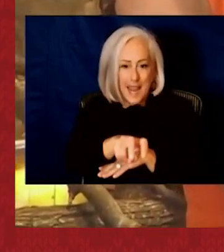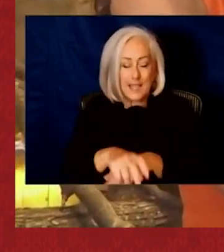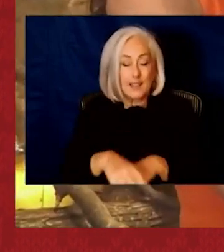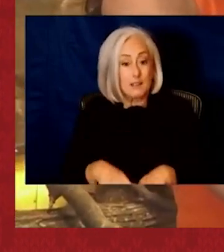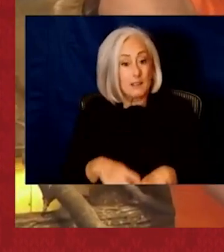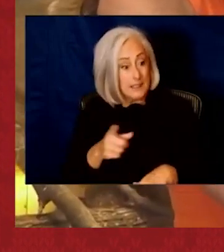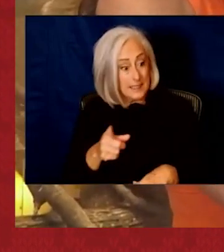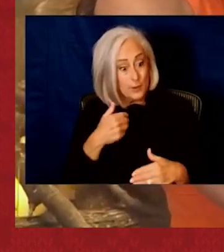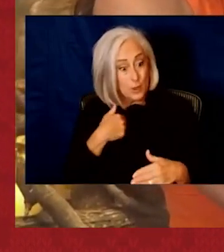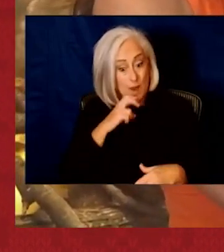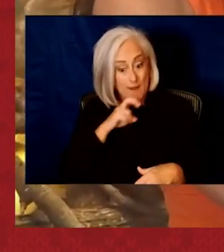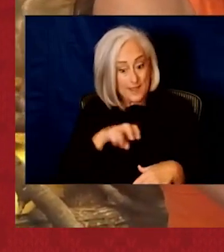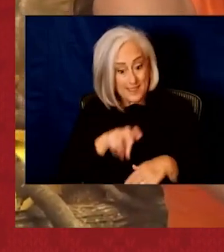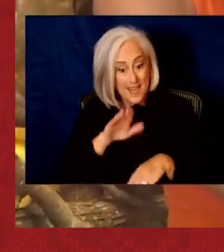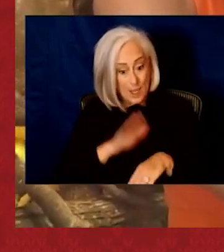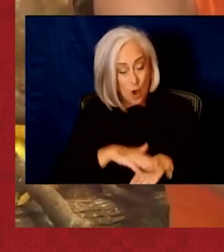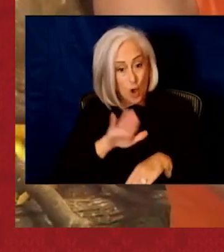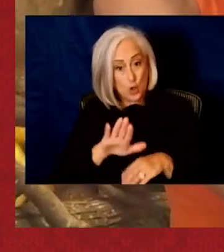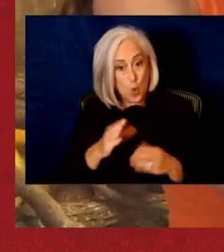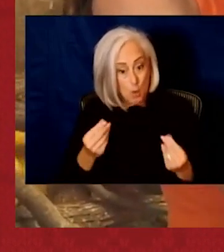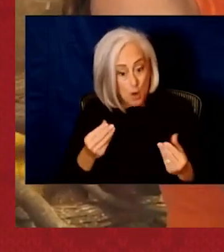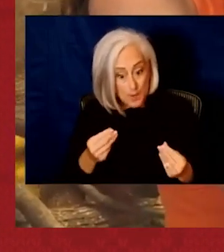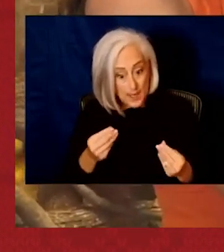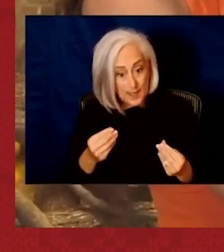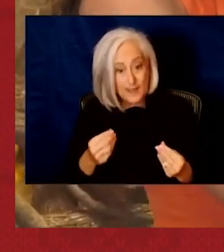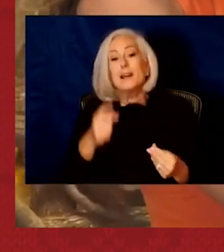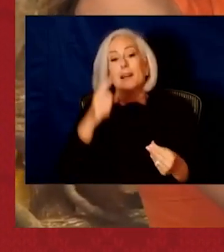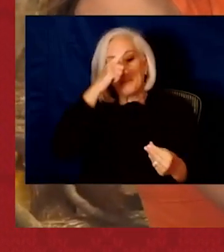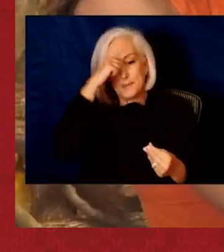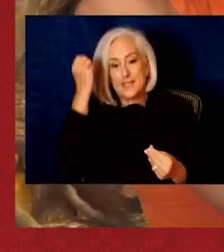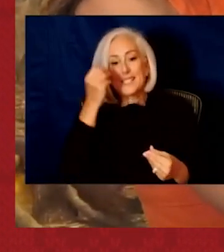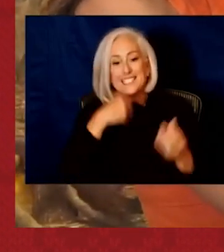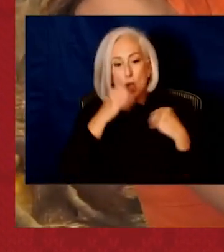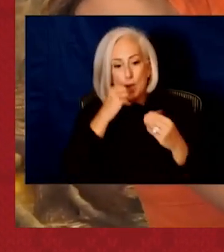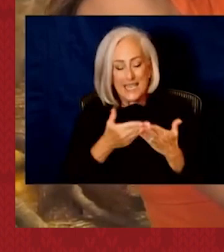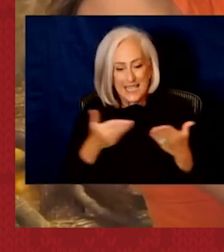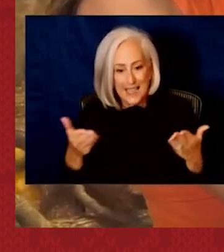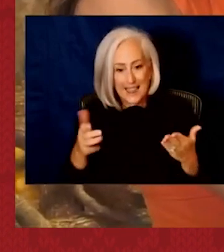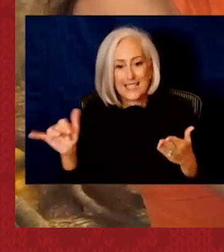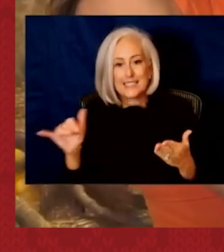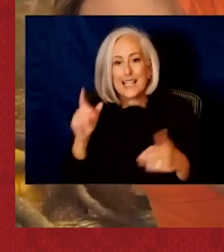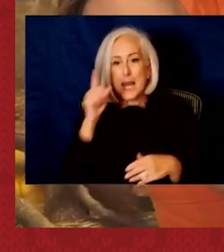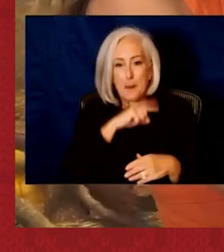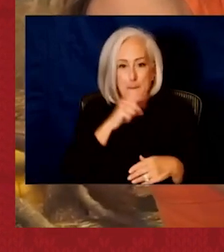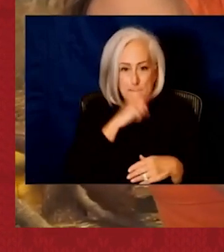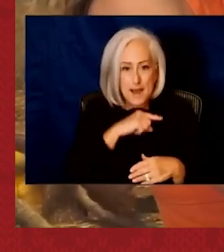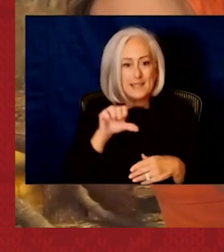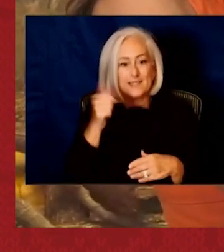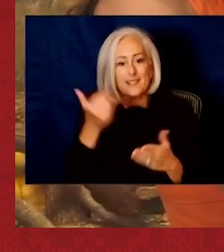property, it's because they are eating things that, like mice and other rodents that you probably don't want there